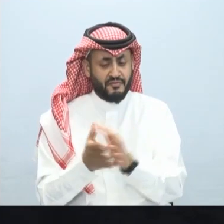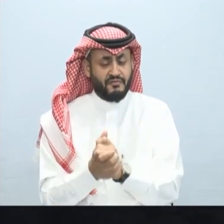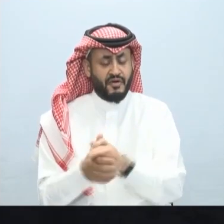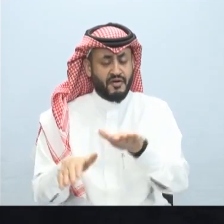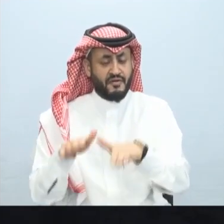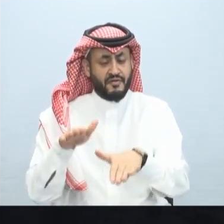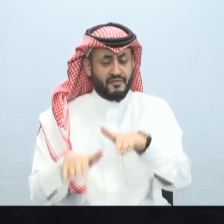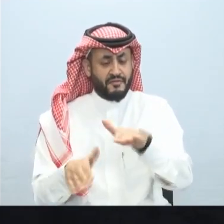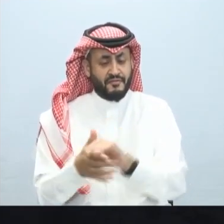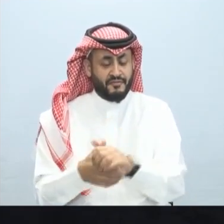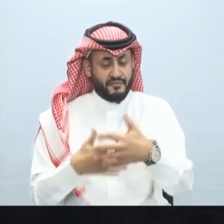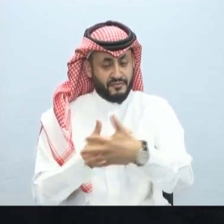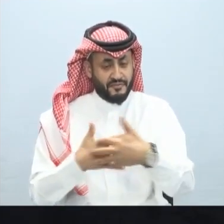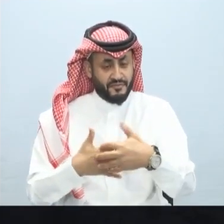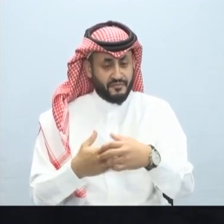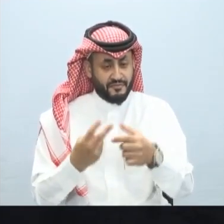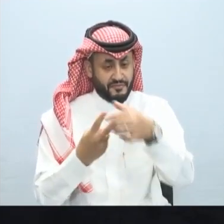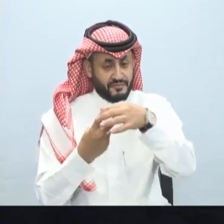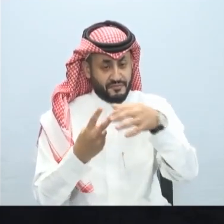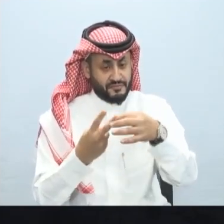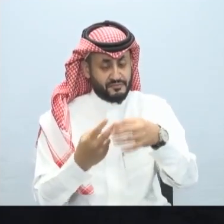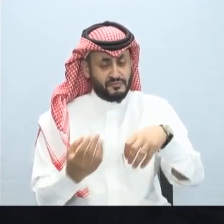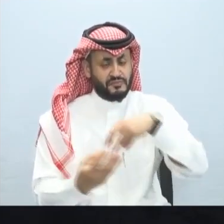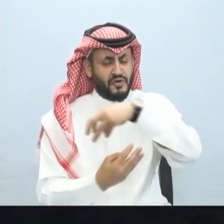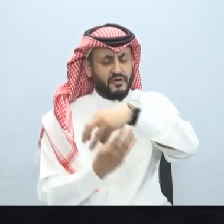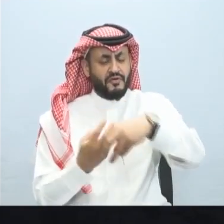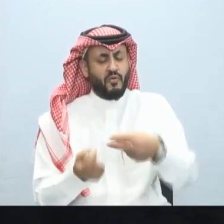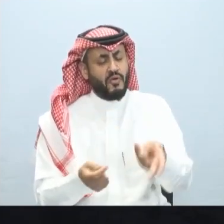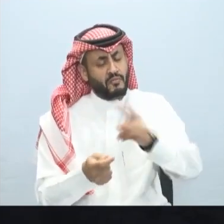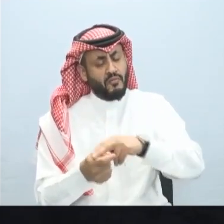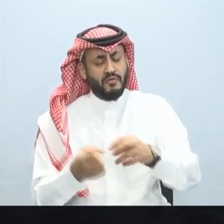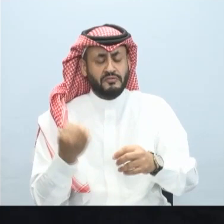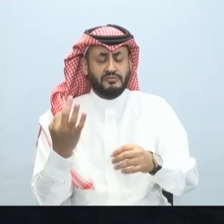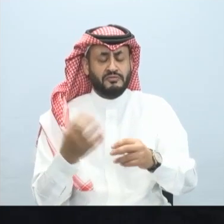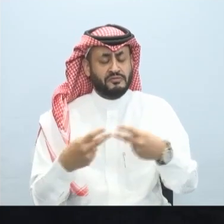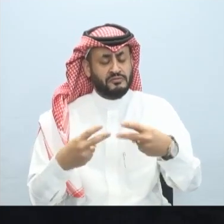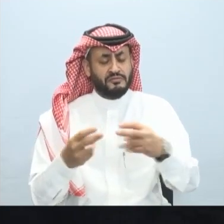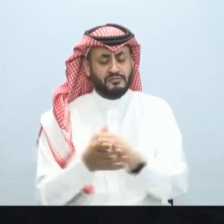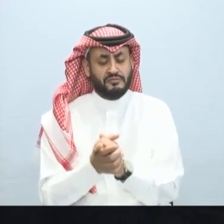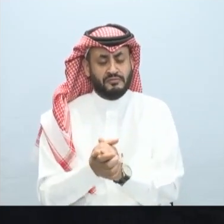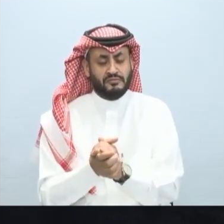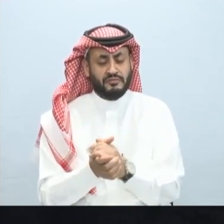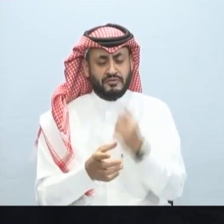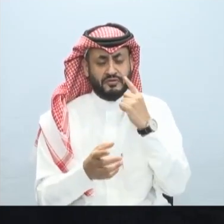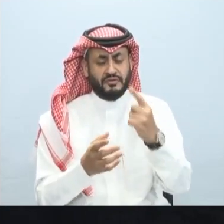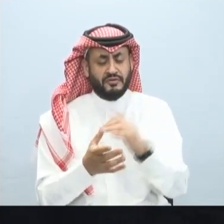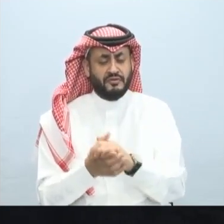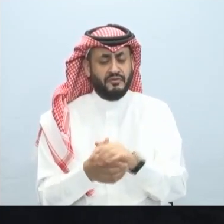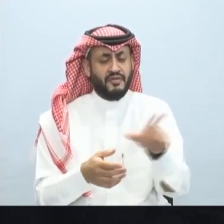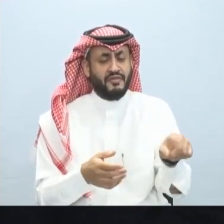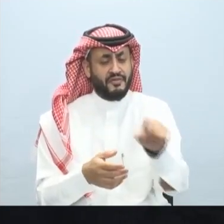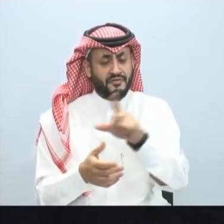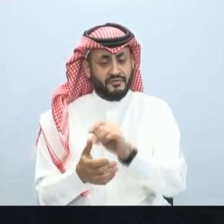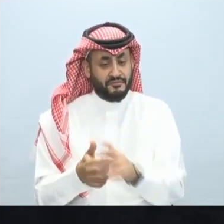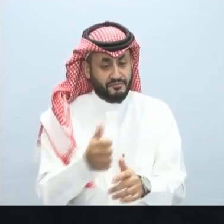compare in the table between two planets or more than two planets if you wish. You can also see what is the same and use